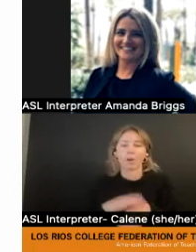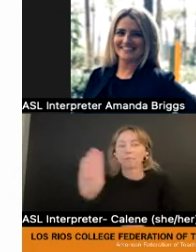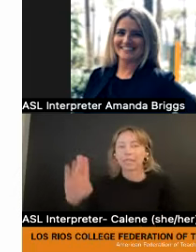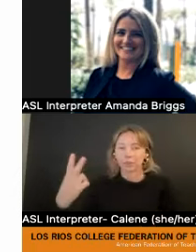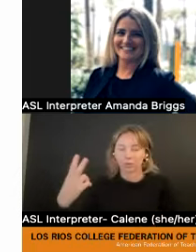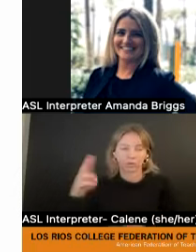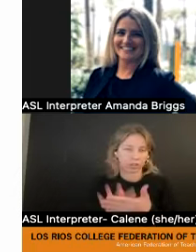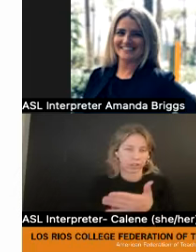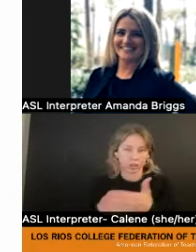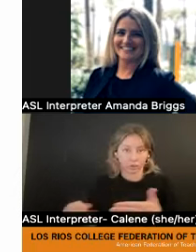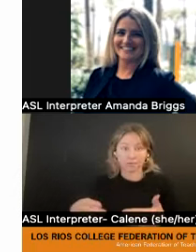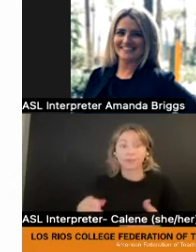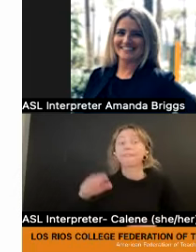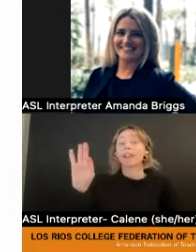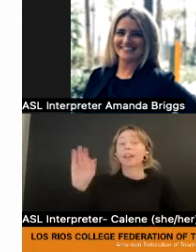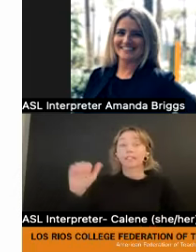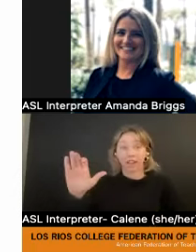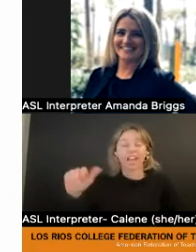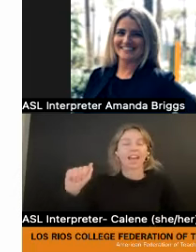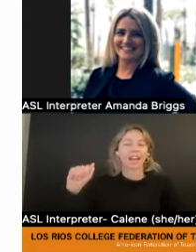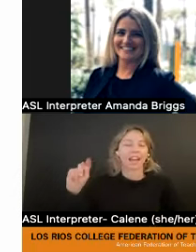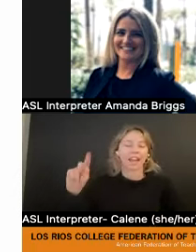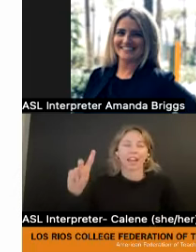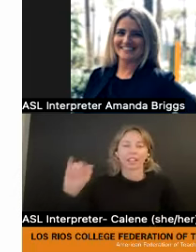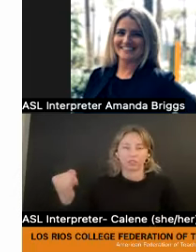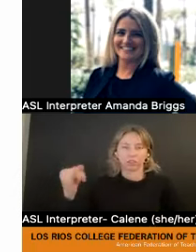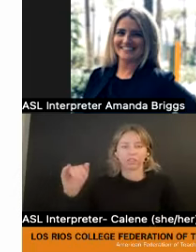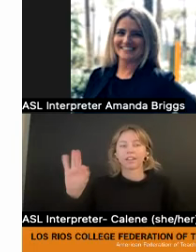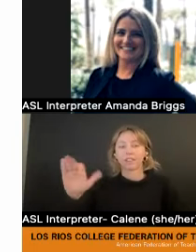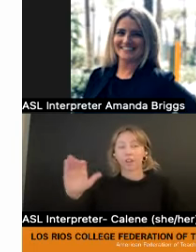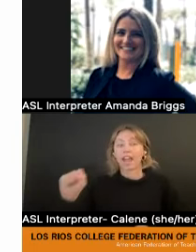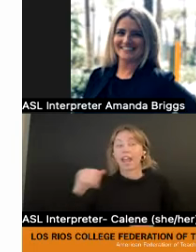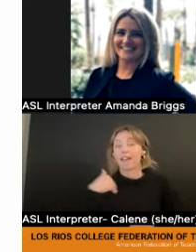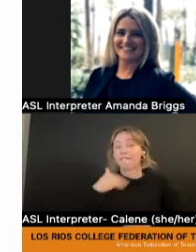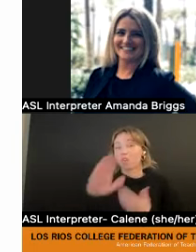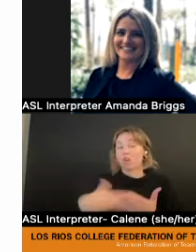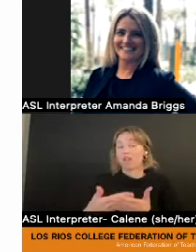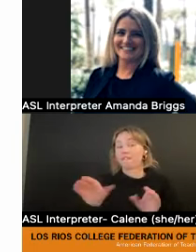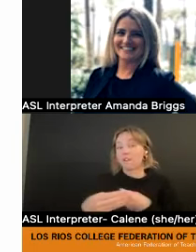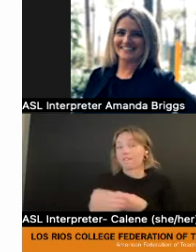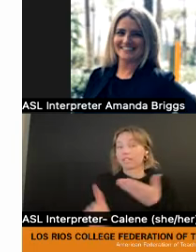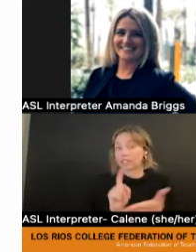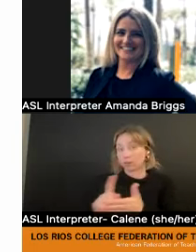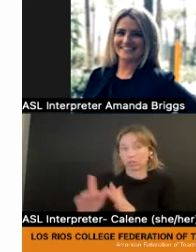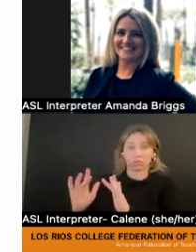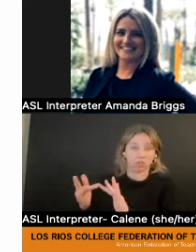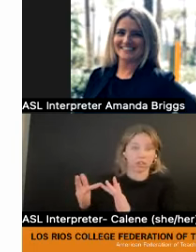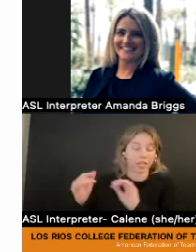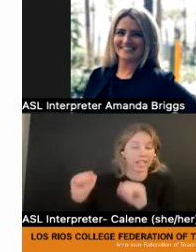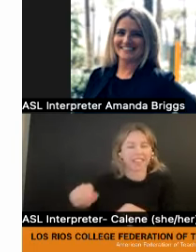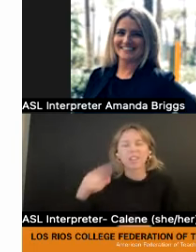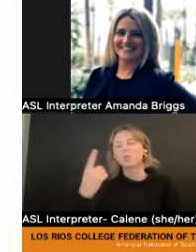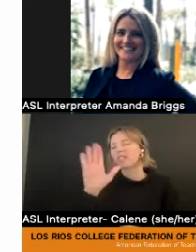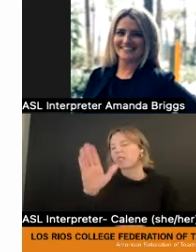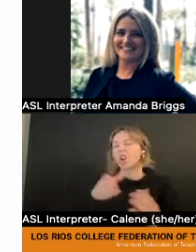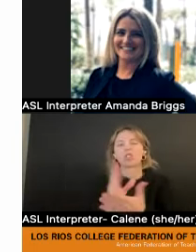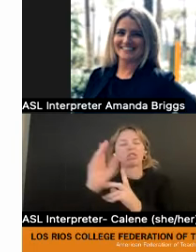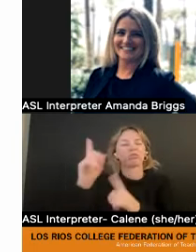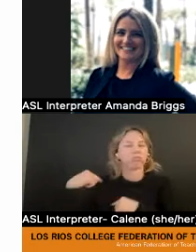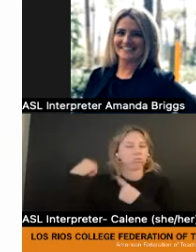Adjunct faculty are permitted to hold all their office hours online. This was already one of your rights. We actually just